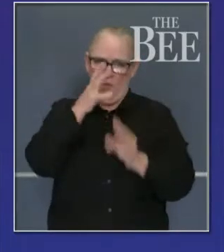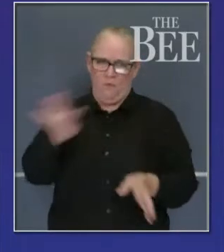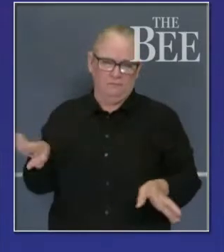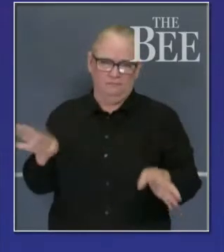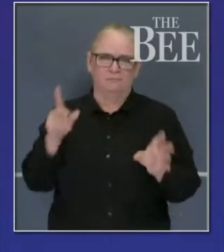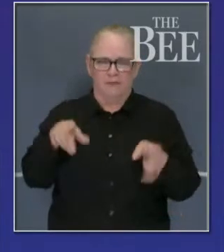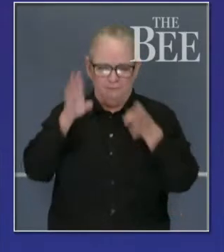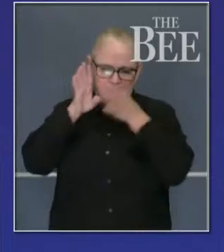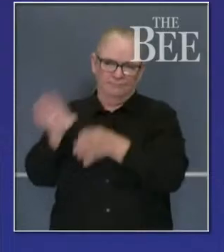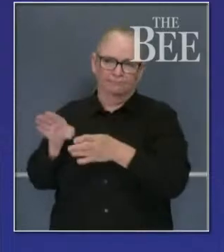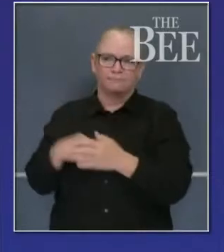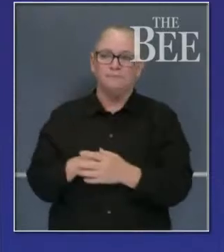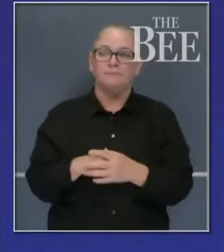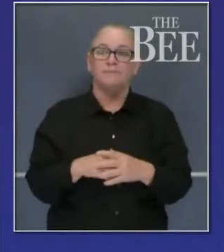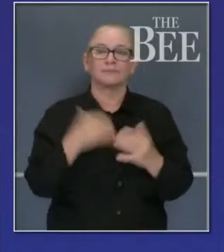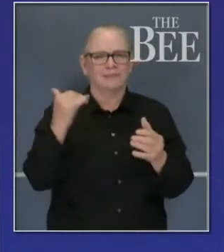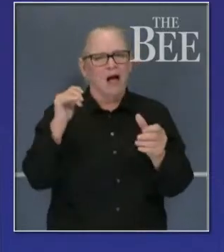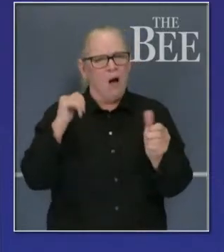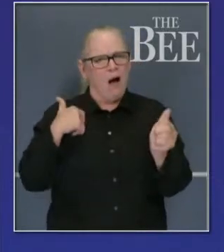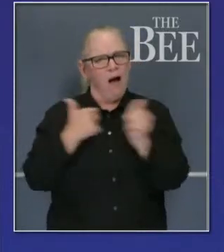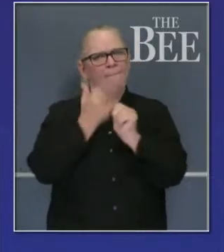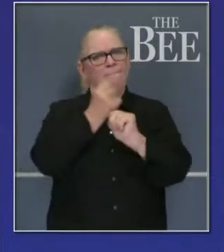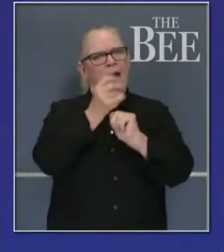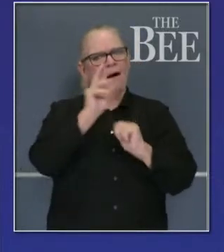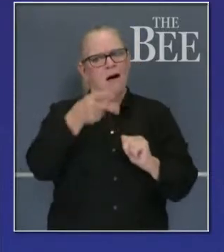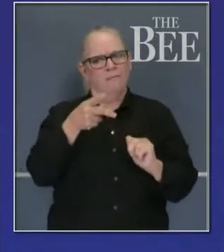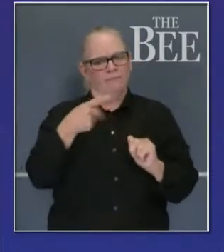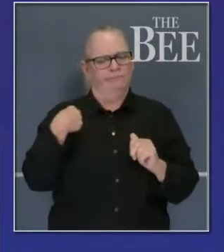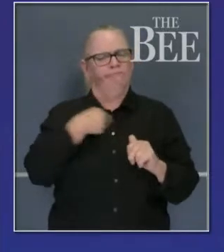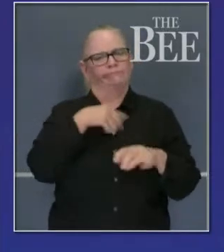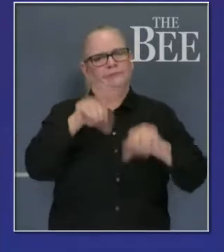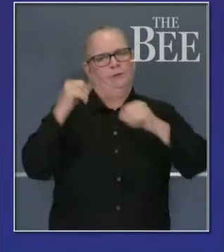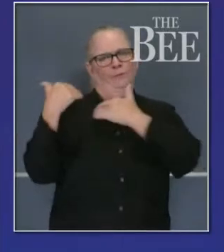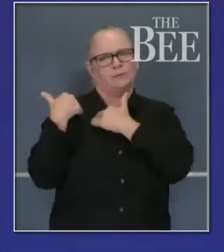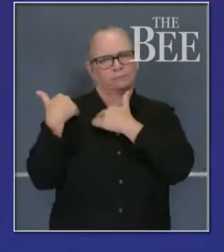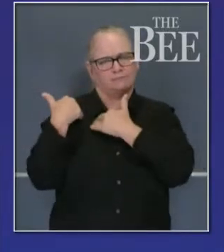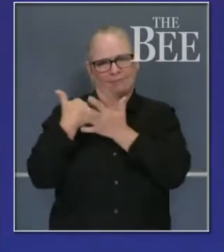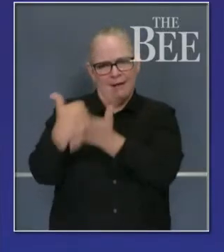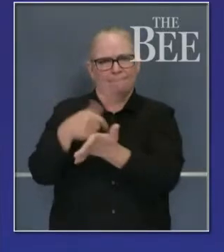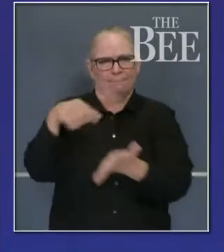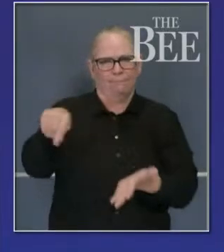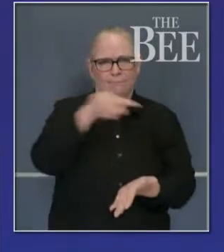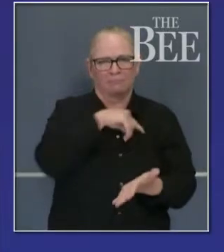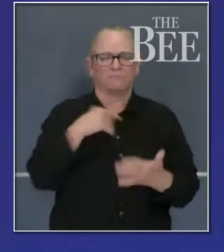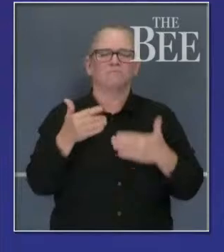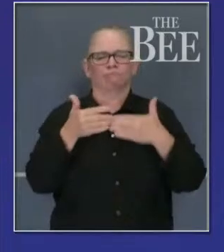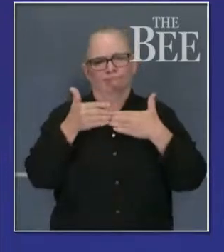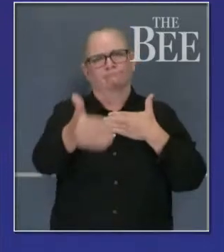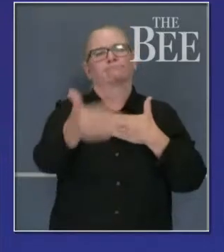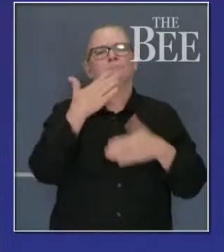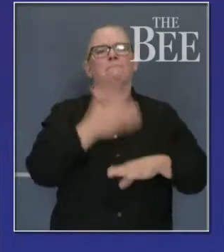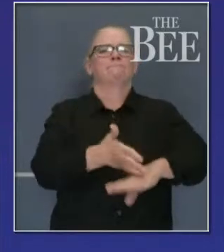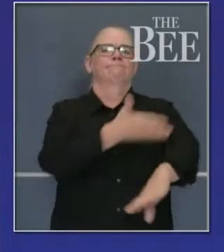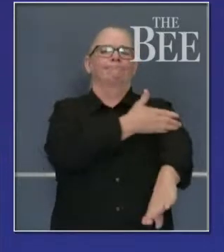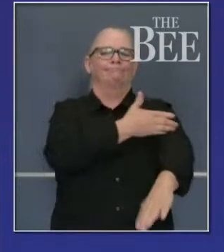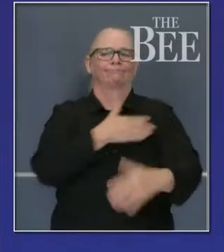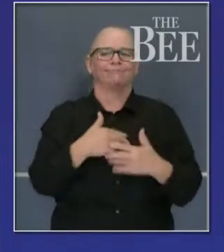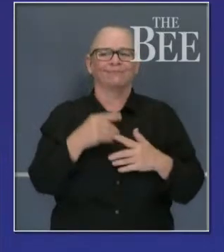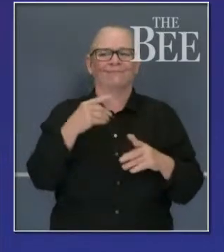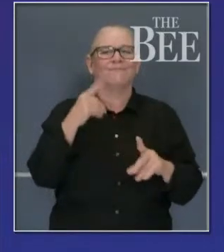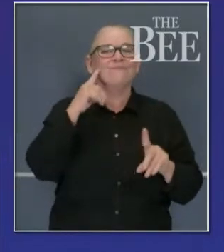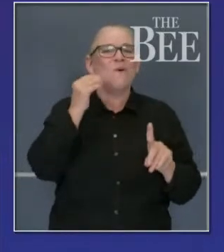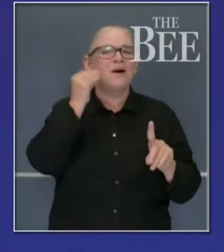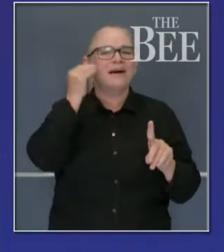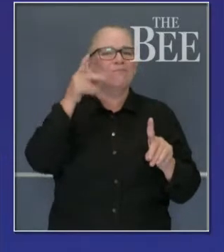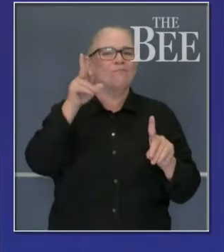make up for that, and we are trying to take responsibility and move forward deliberatively. And this Project Home Key, we